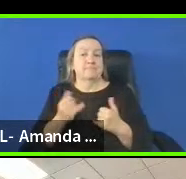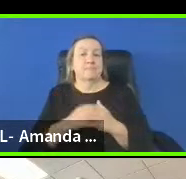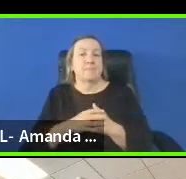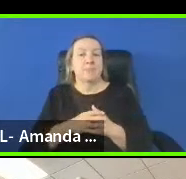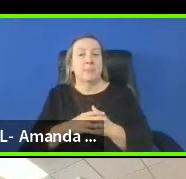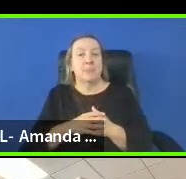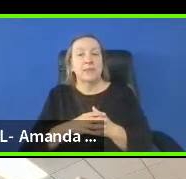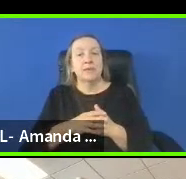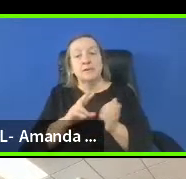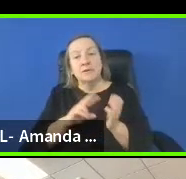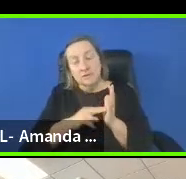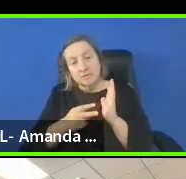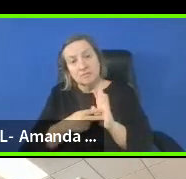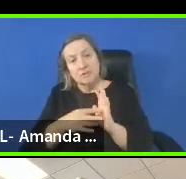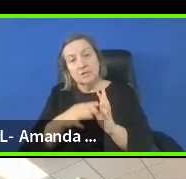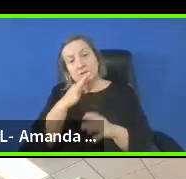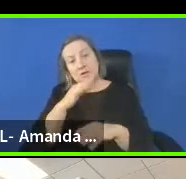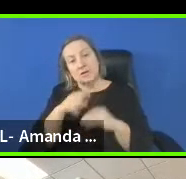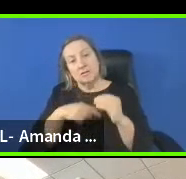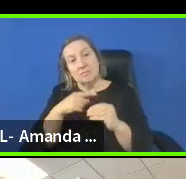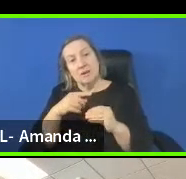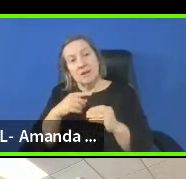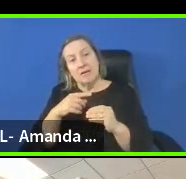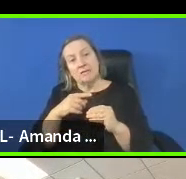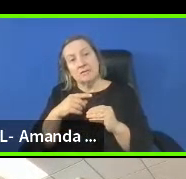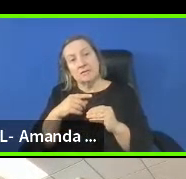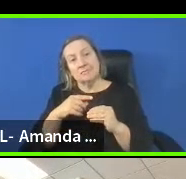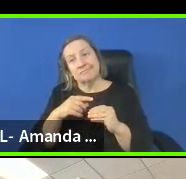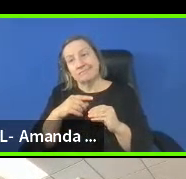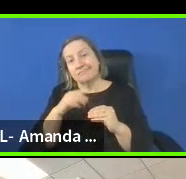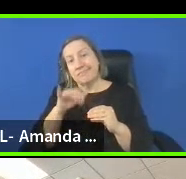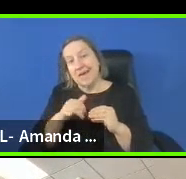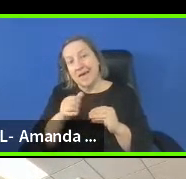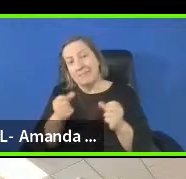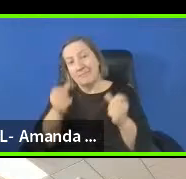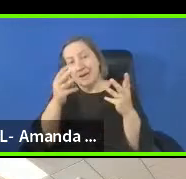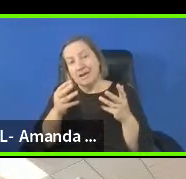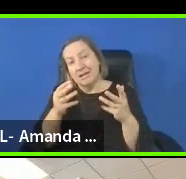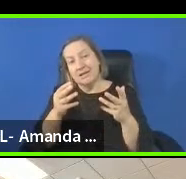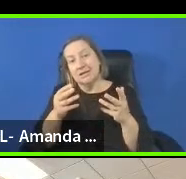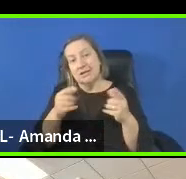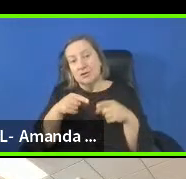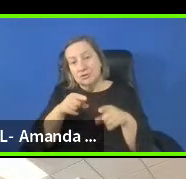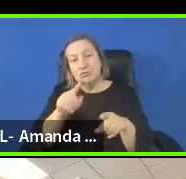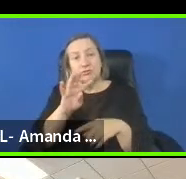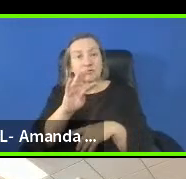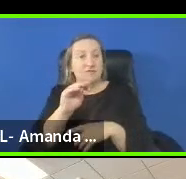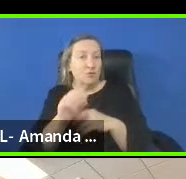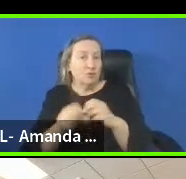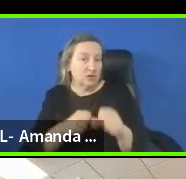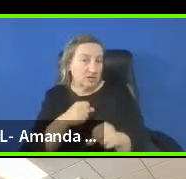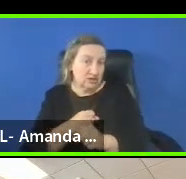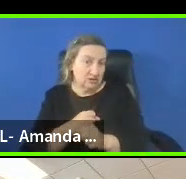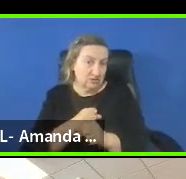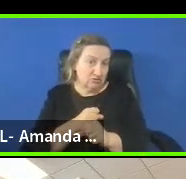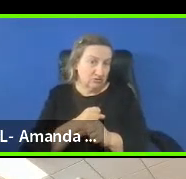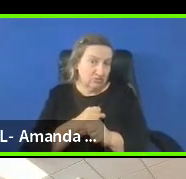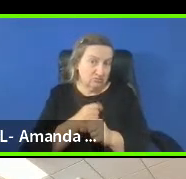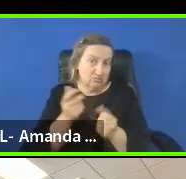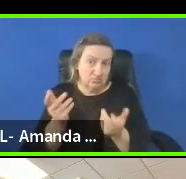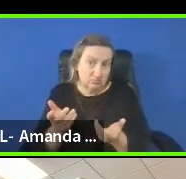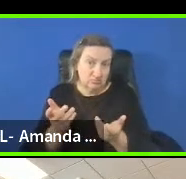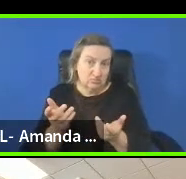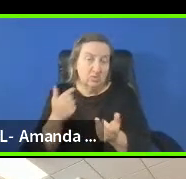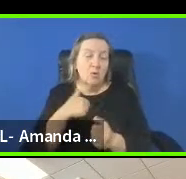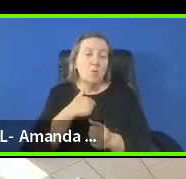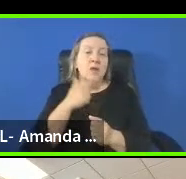we're talking about that many loads over a 40-year time period. So we